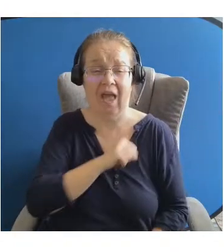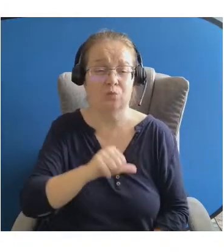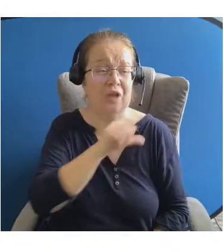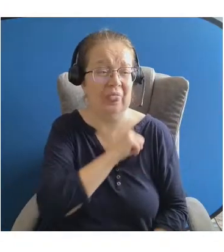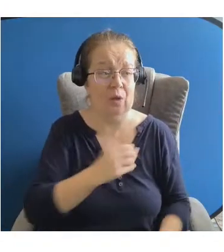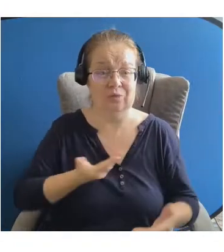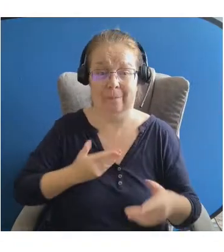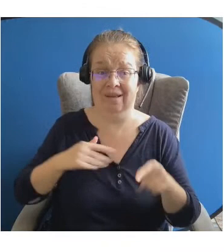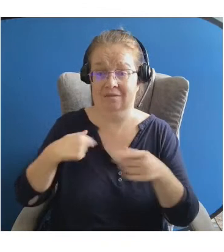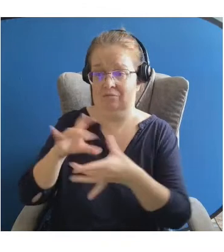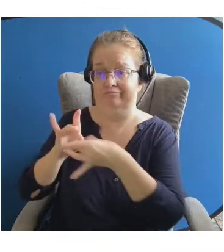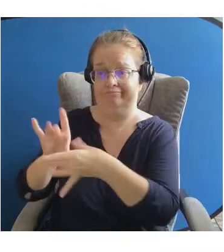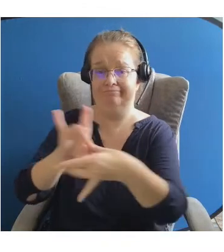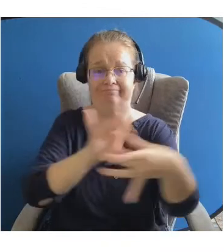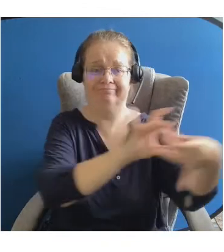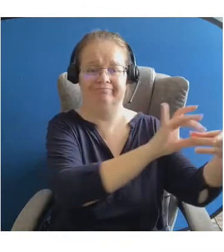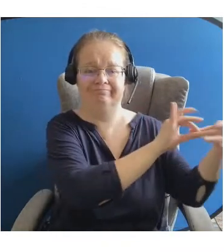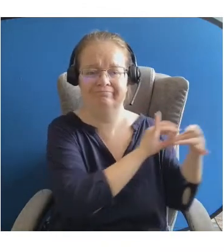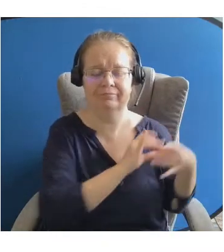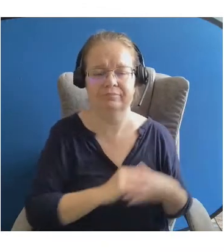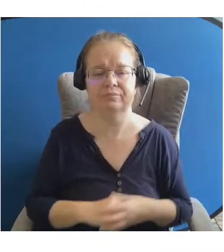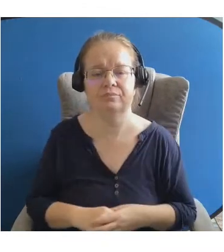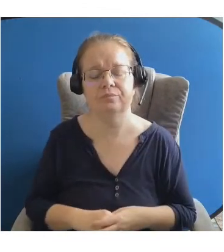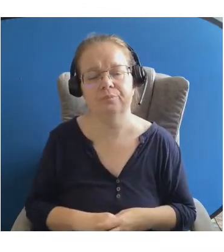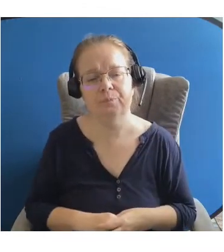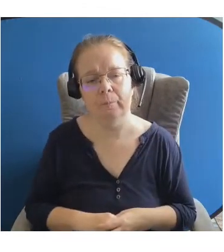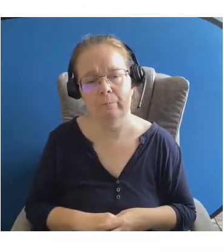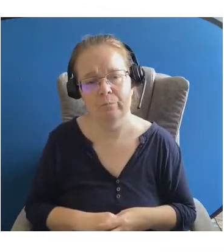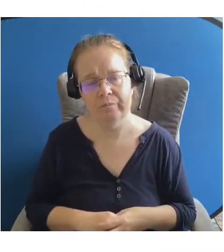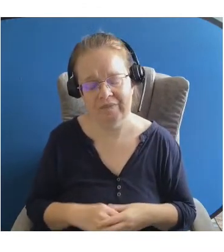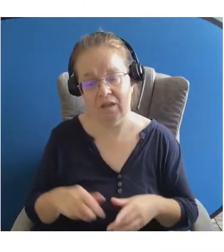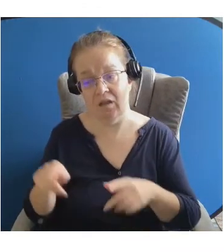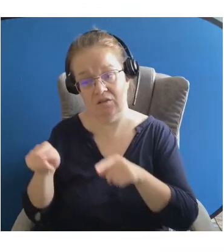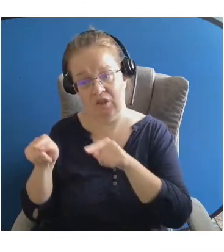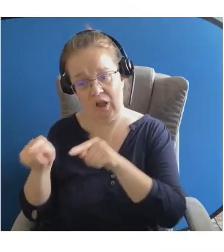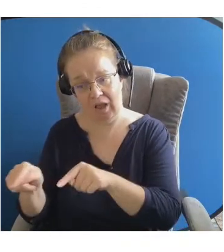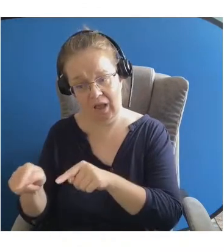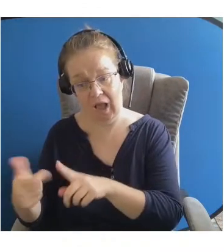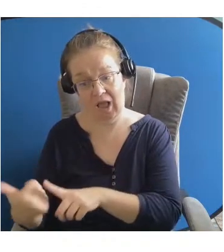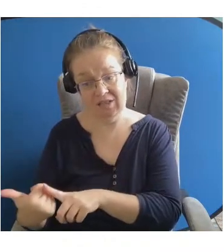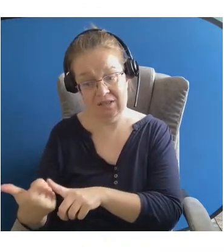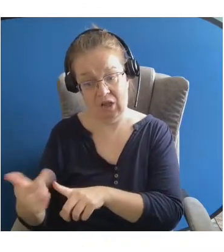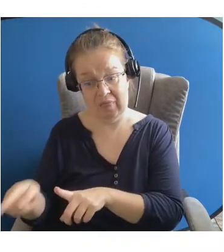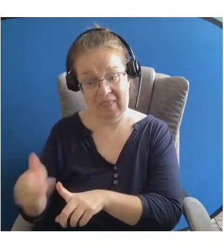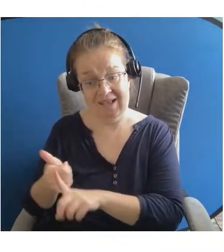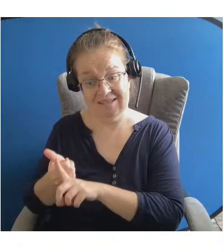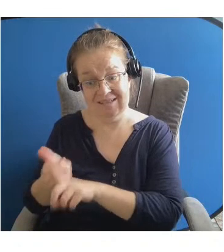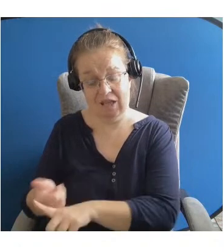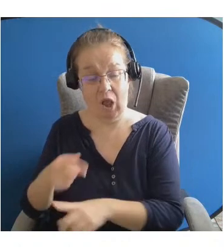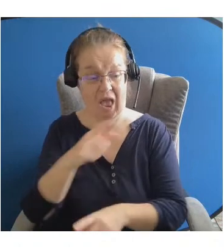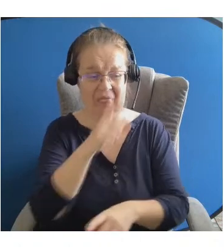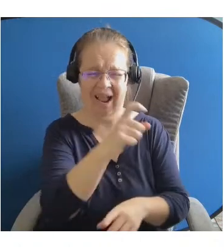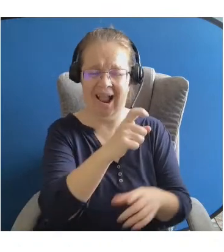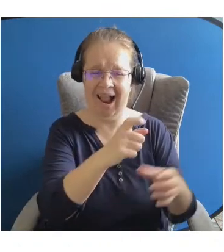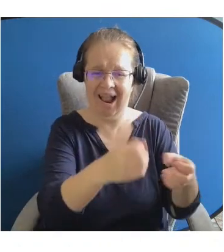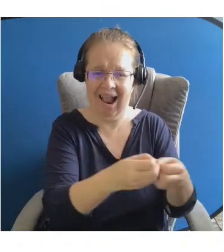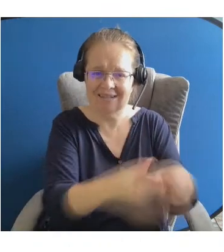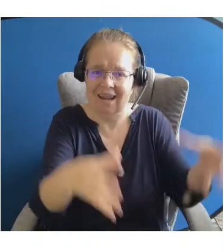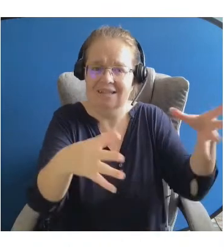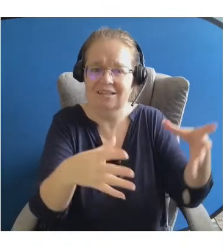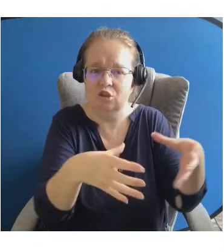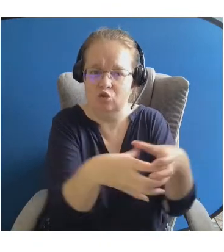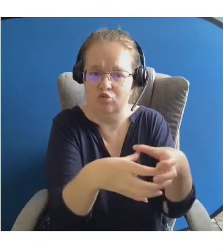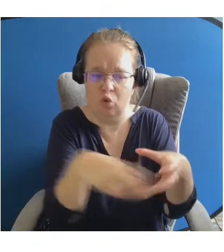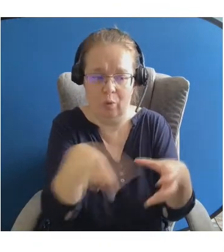that we work with. And between that support at the top, but also the catalyst group across